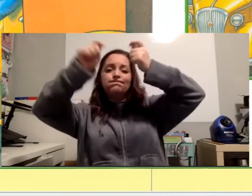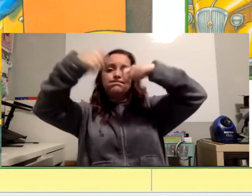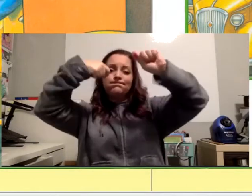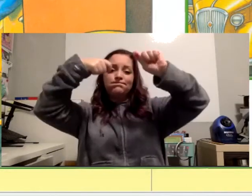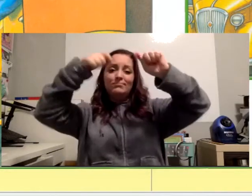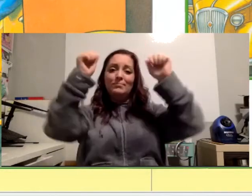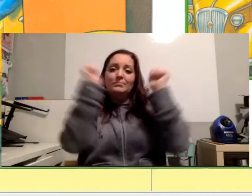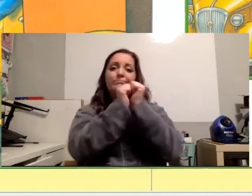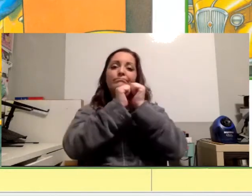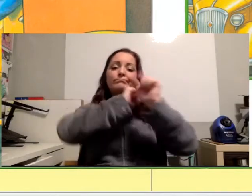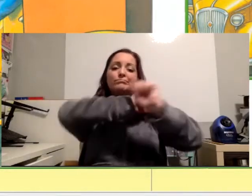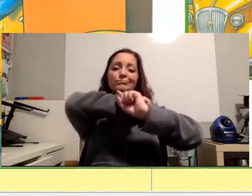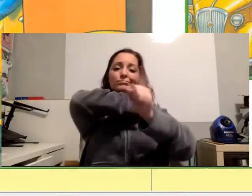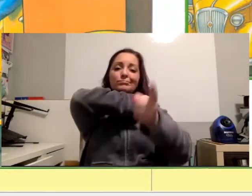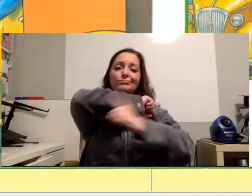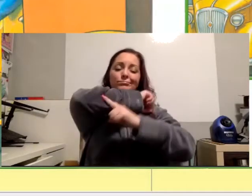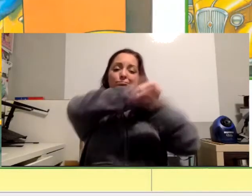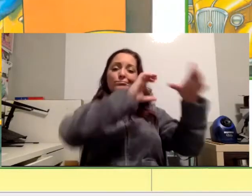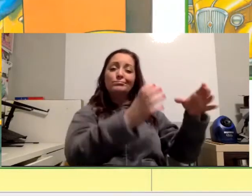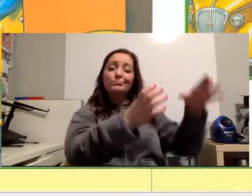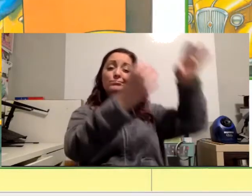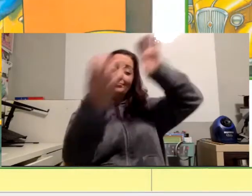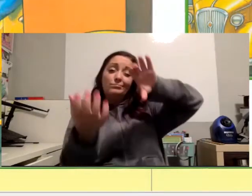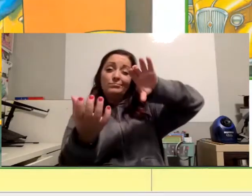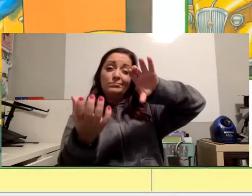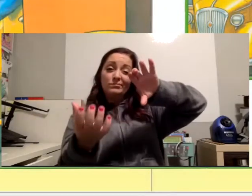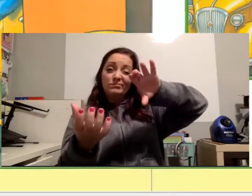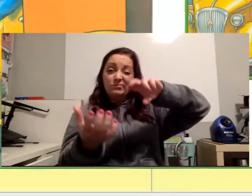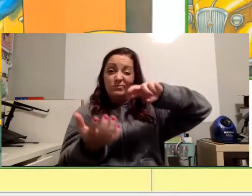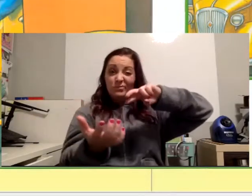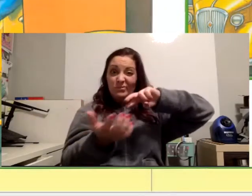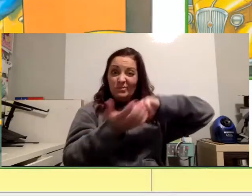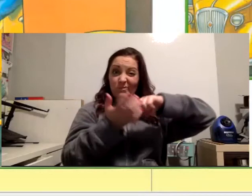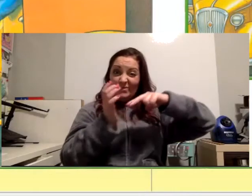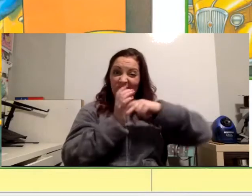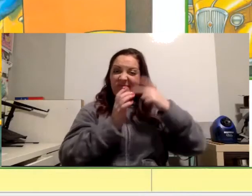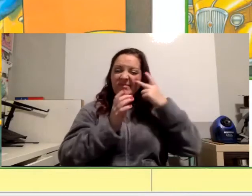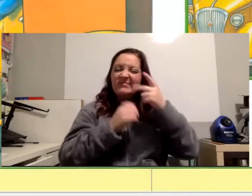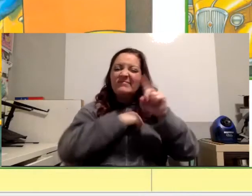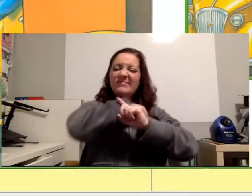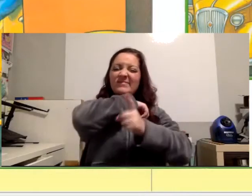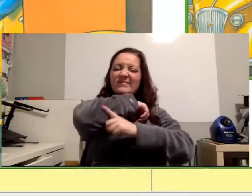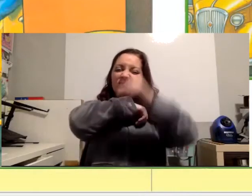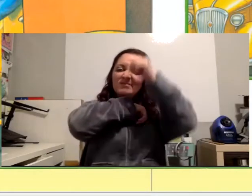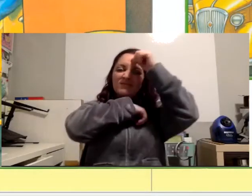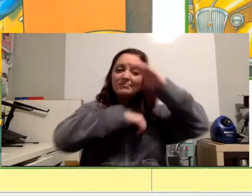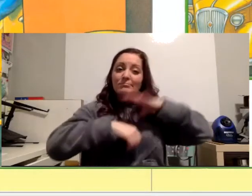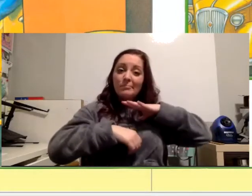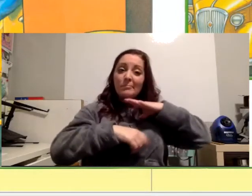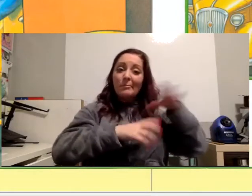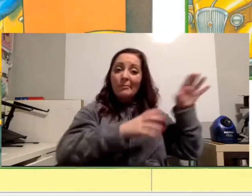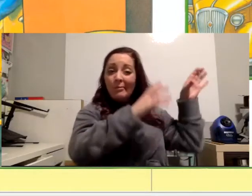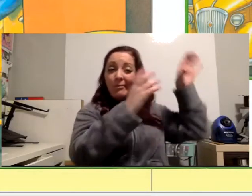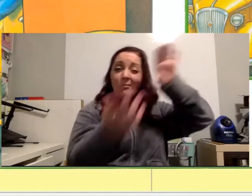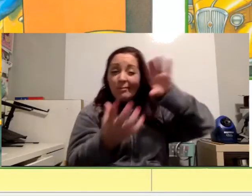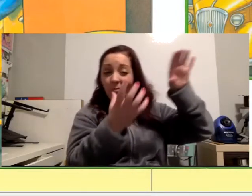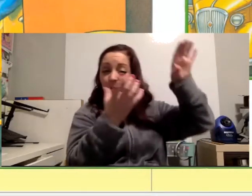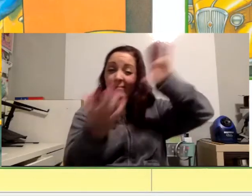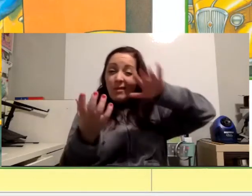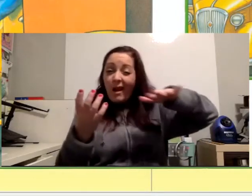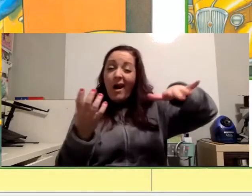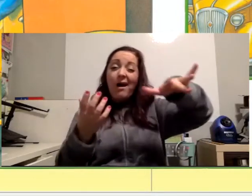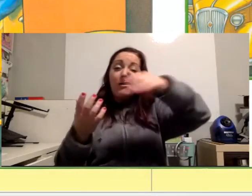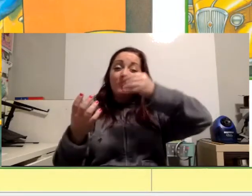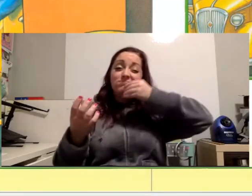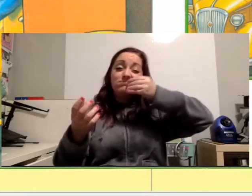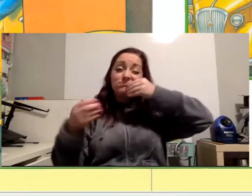store, but instead they put a sign in front that says garbage dump. Which means you see all the trash guys dumping